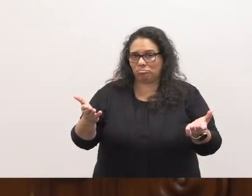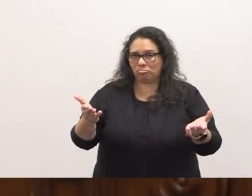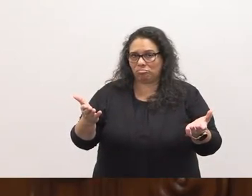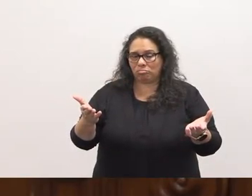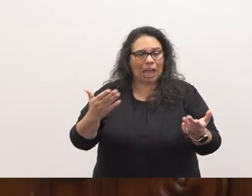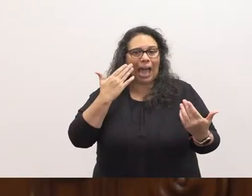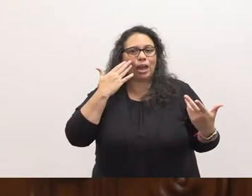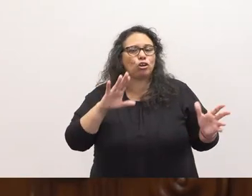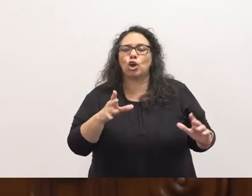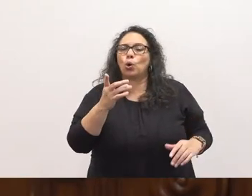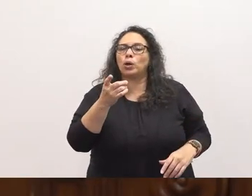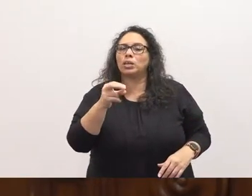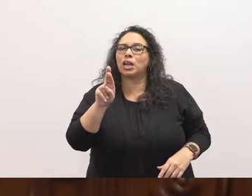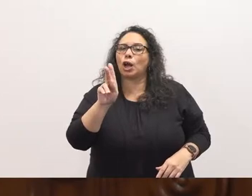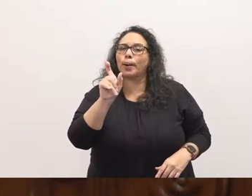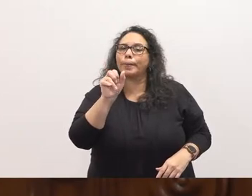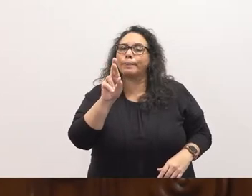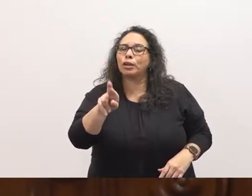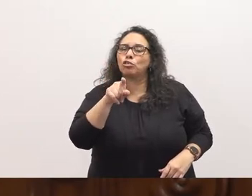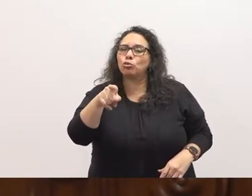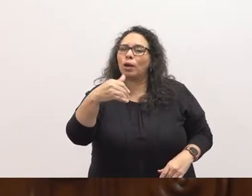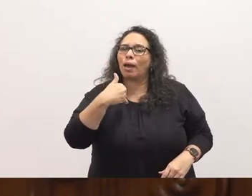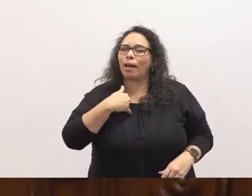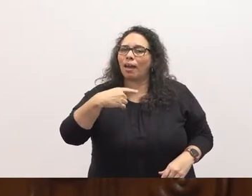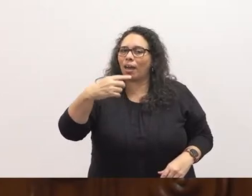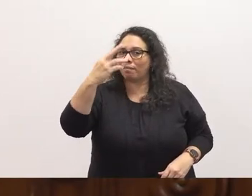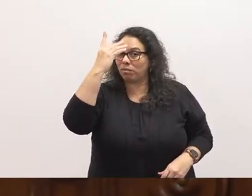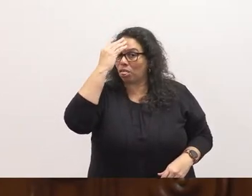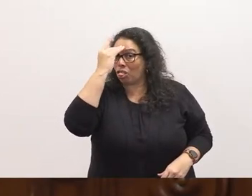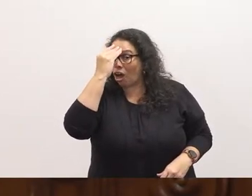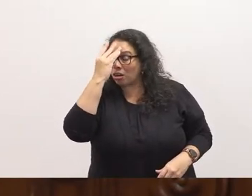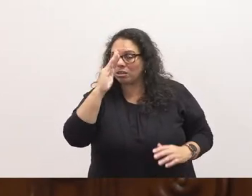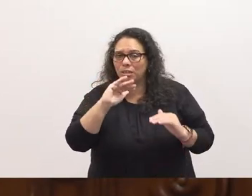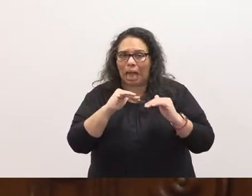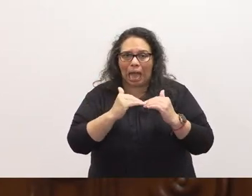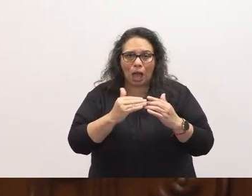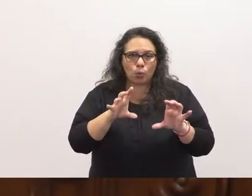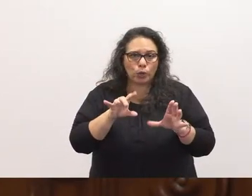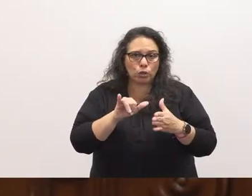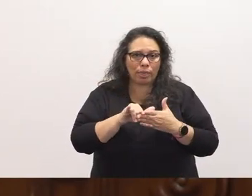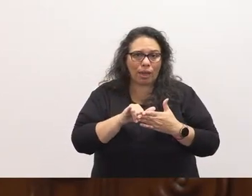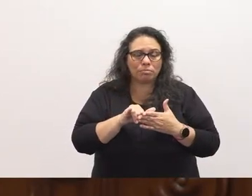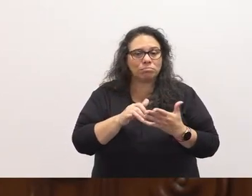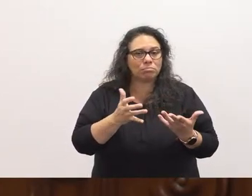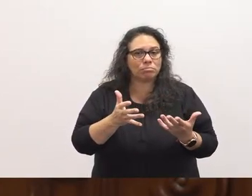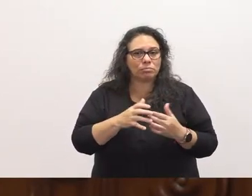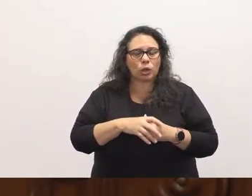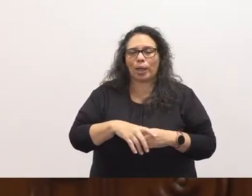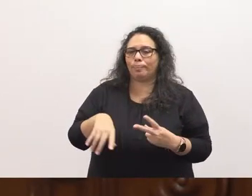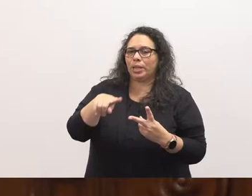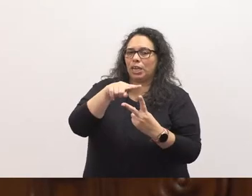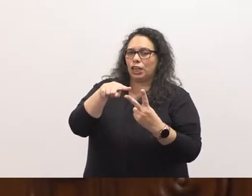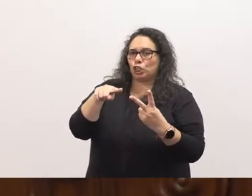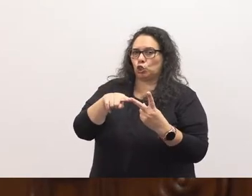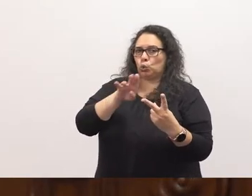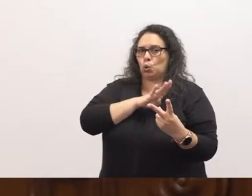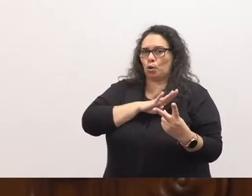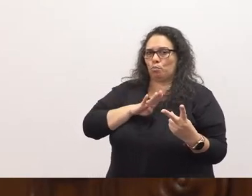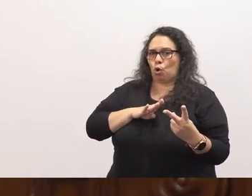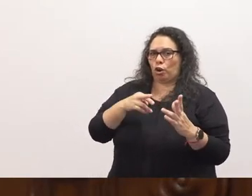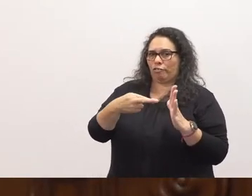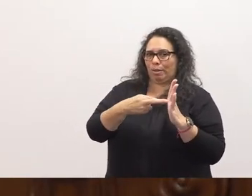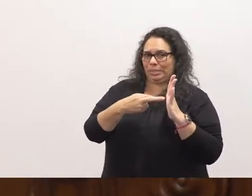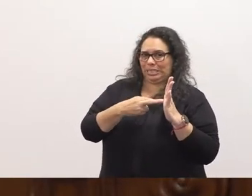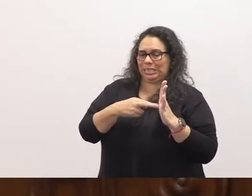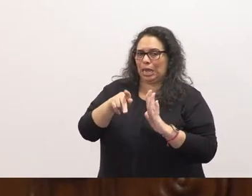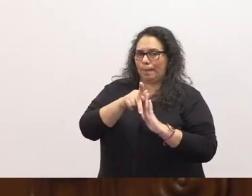I don't know. Dr. Baker, do you have thoughts on how we do that as a... So there are two board representatives on the